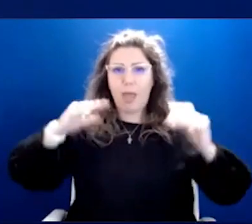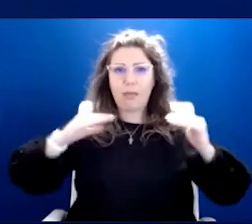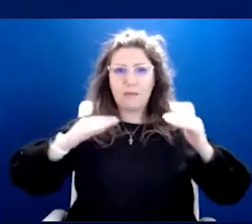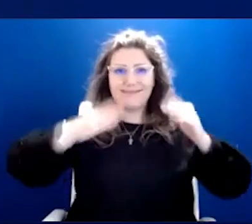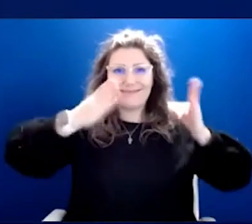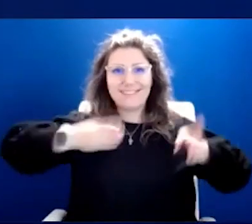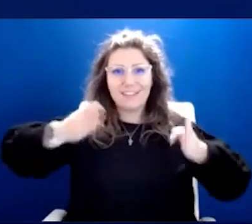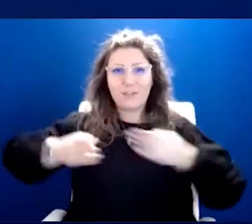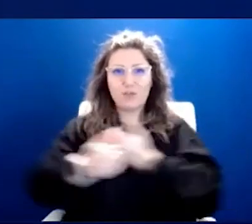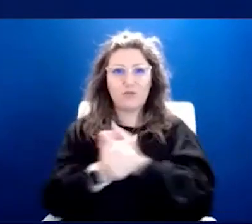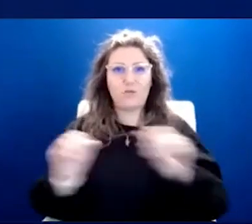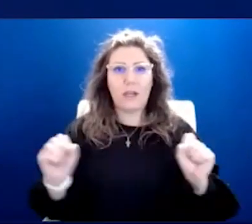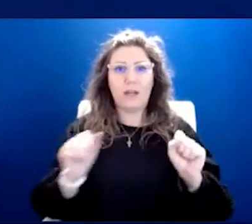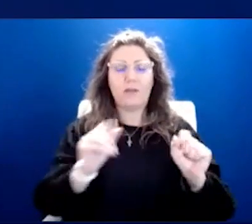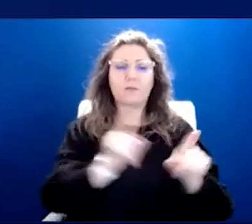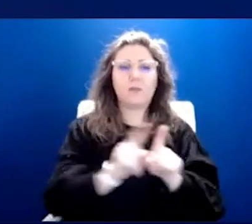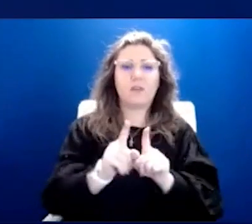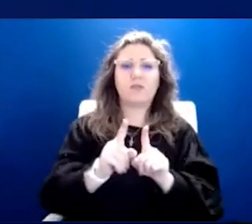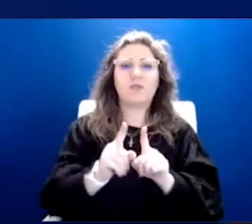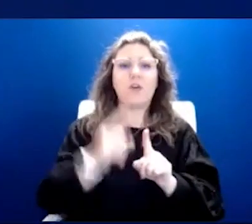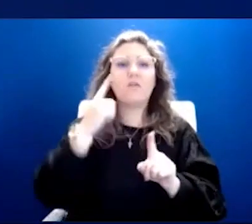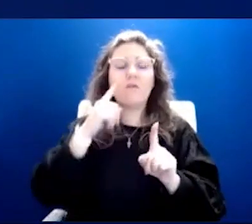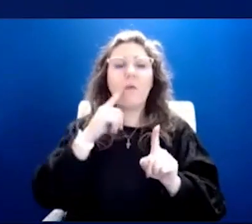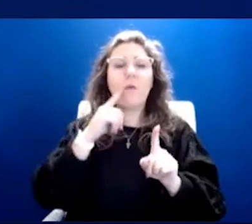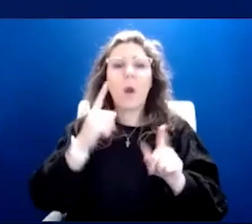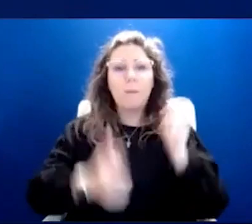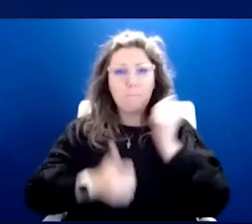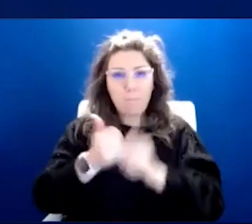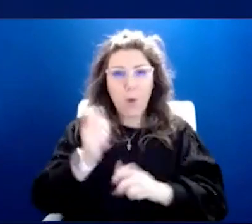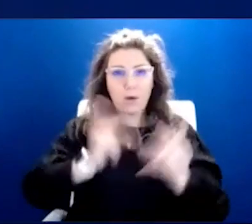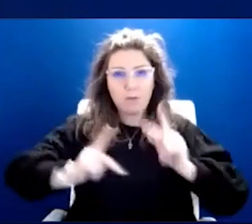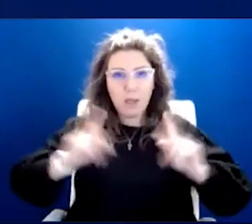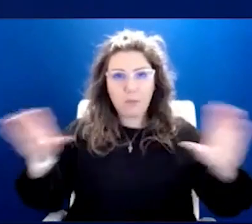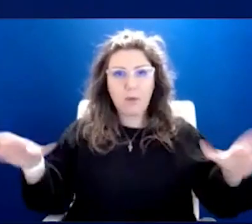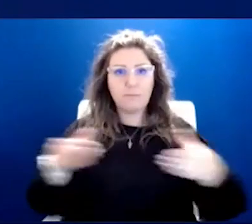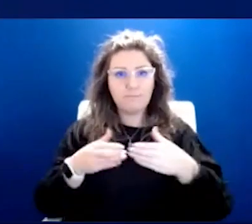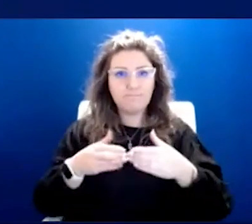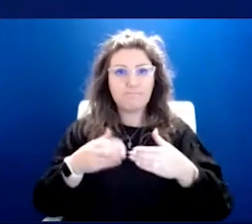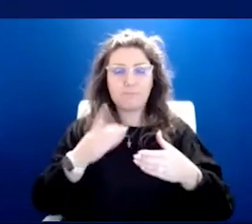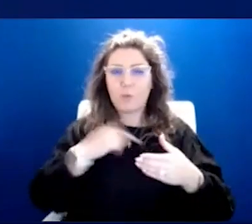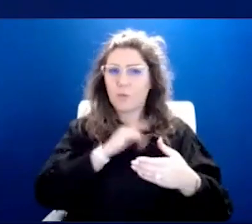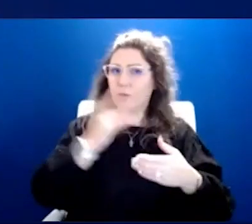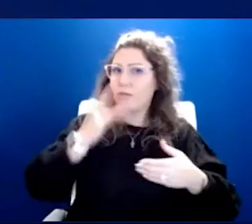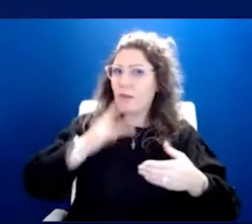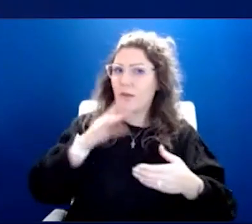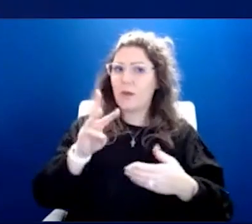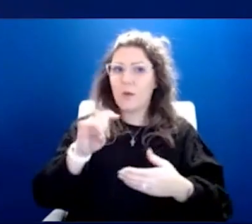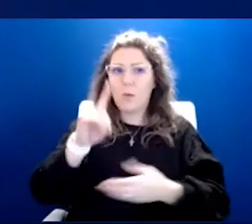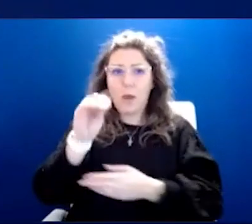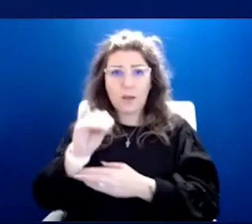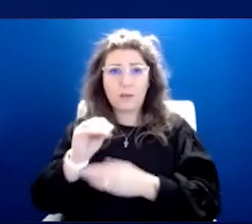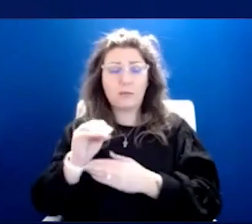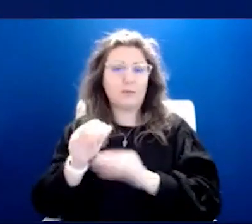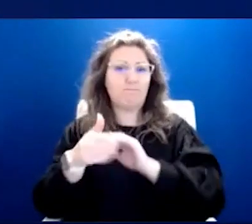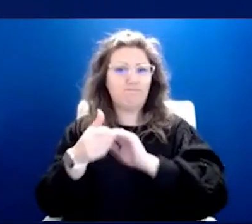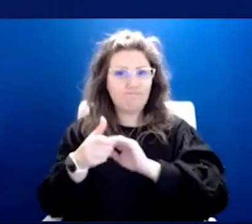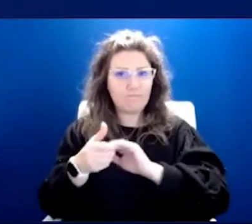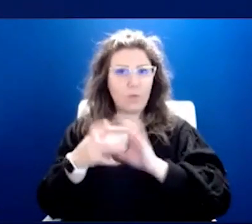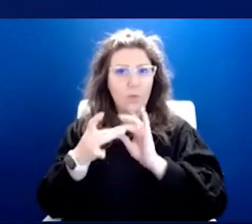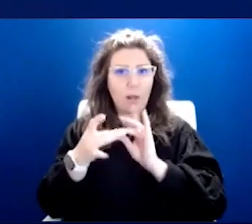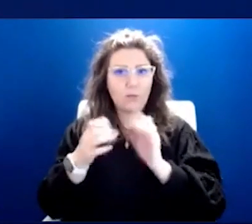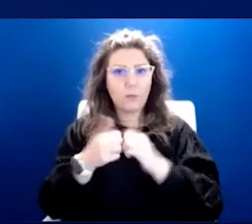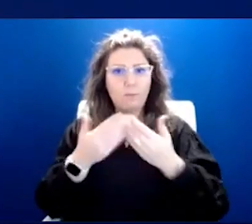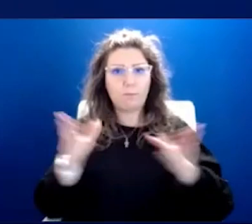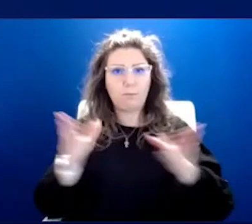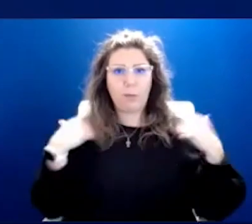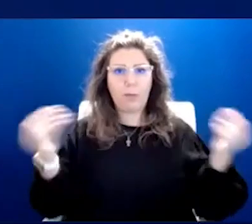what's good for the collective. And we've been lucky, too, in Wyandotte County that we've had a close relationship between the public health department, our leadership